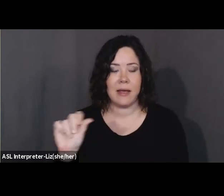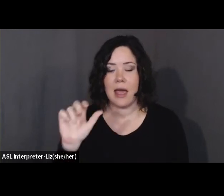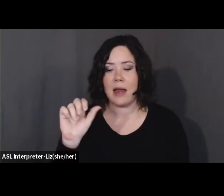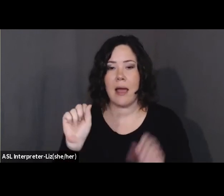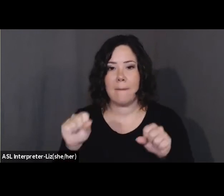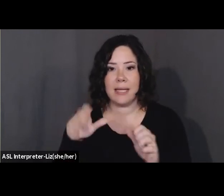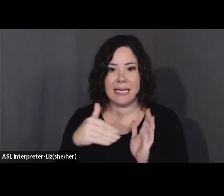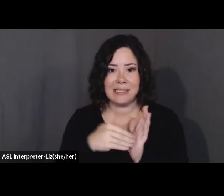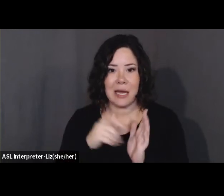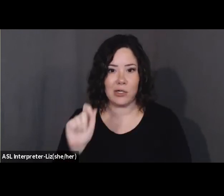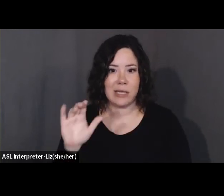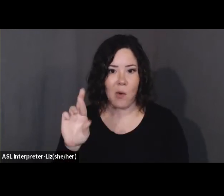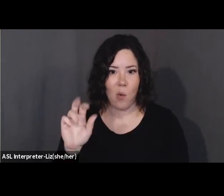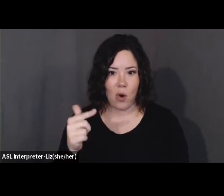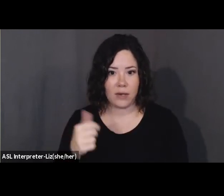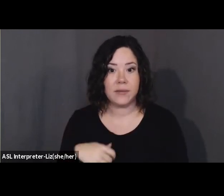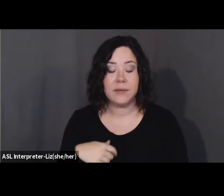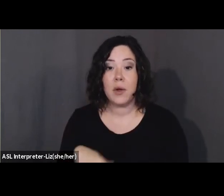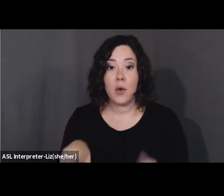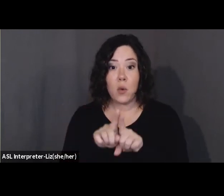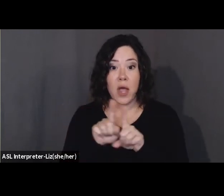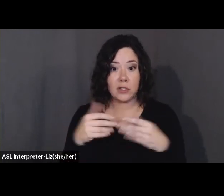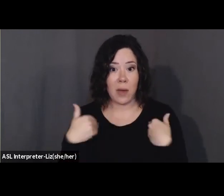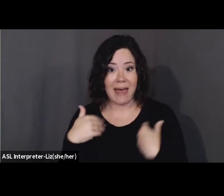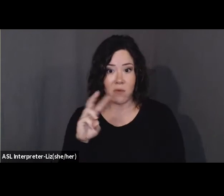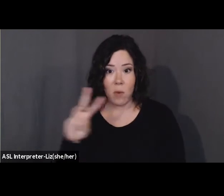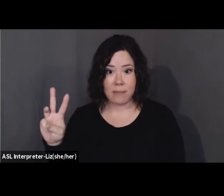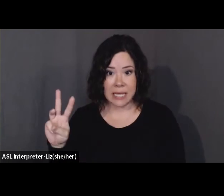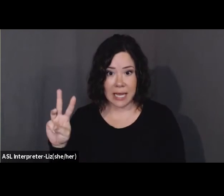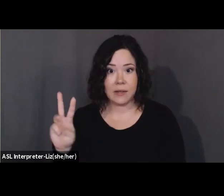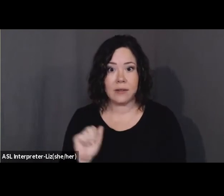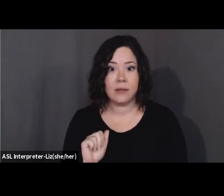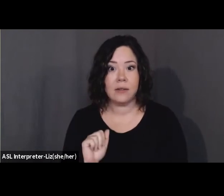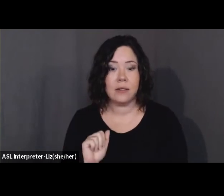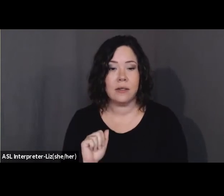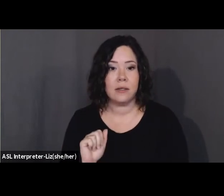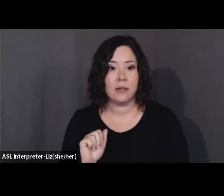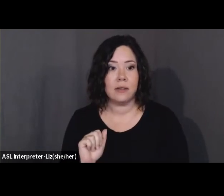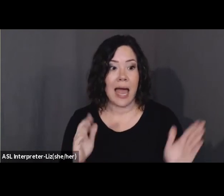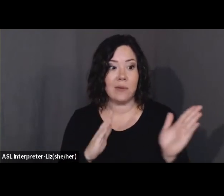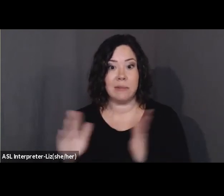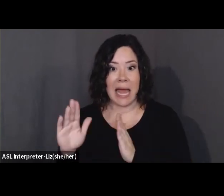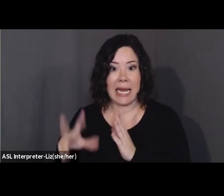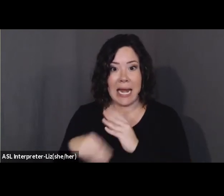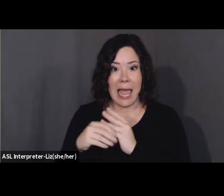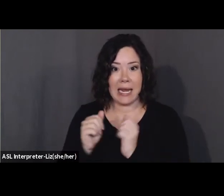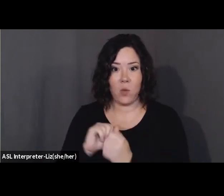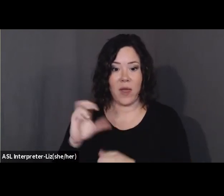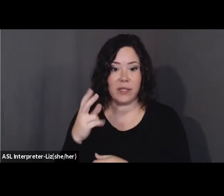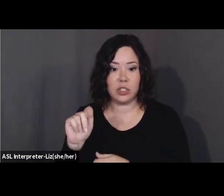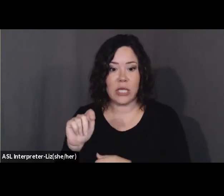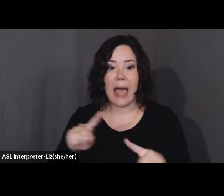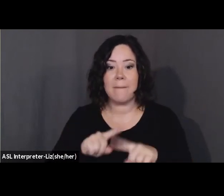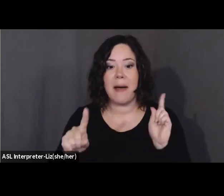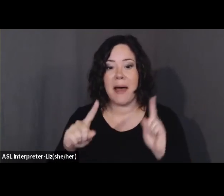sheldman@abilitycenter.org. And we also have a website. I was gonna drop it in the chat, but what I think the best